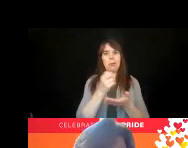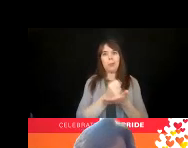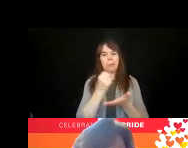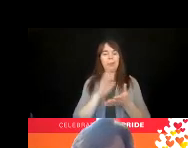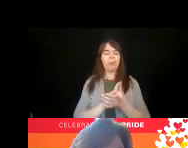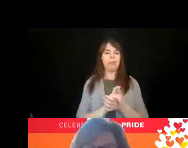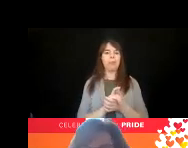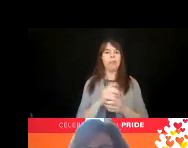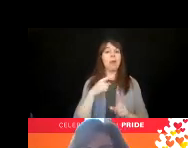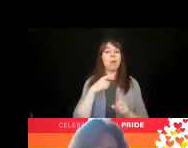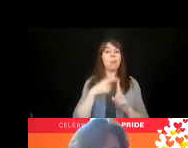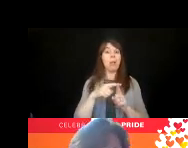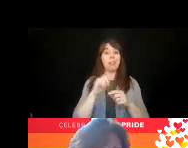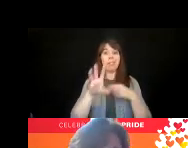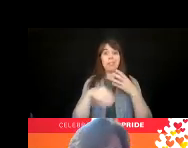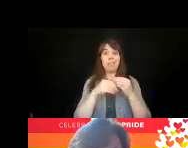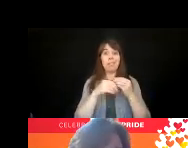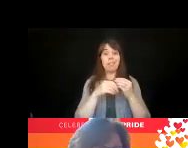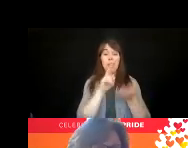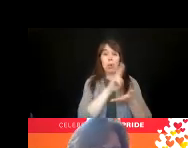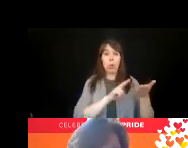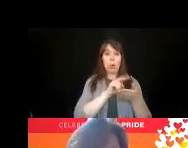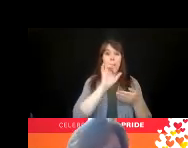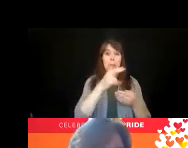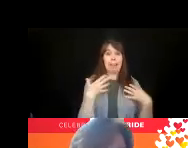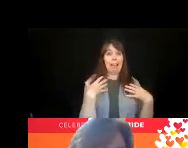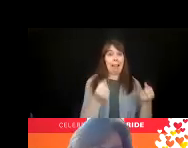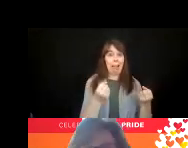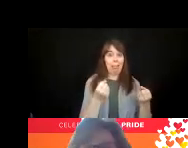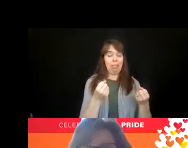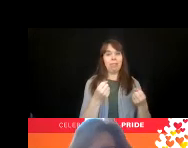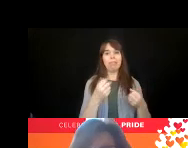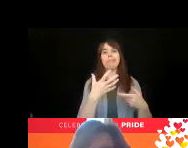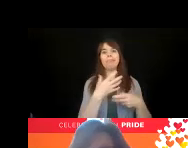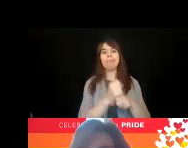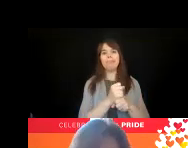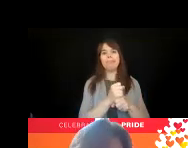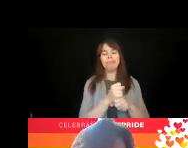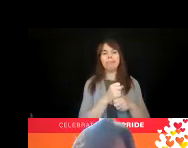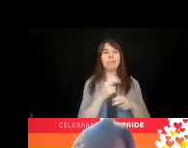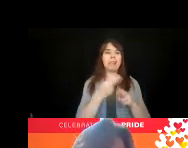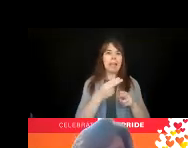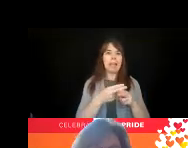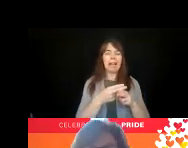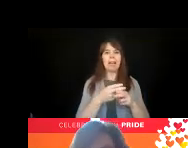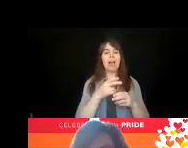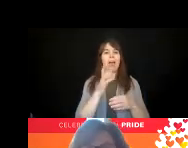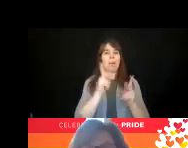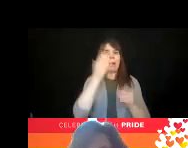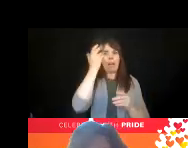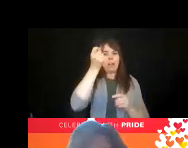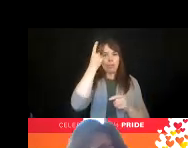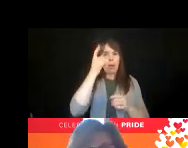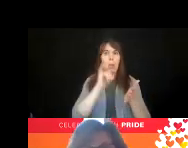reintroduces the words University of Michigan Health with an abbreviated name that provides our clinical branch with